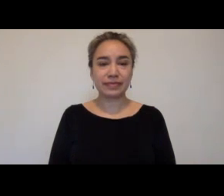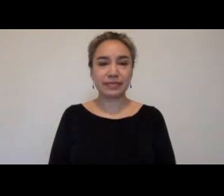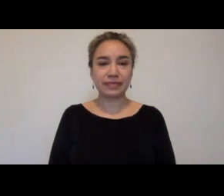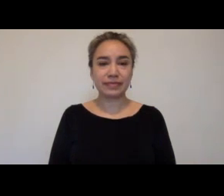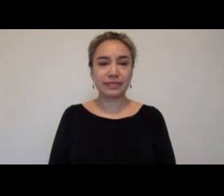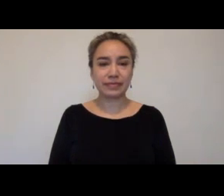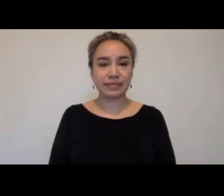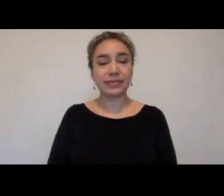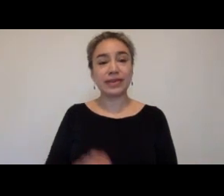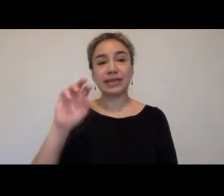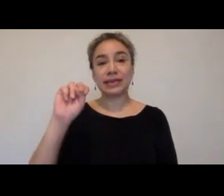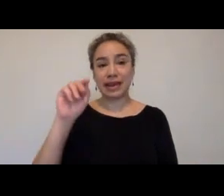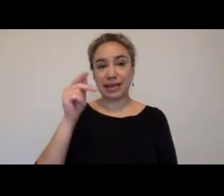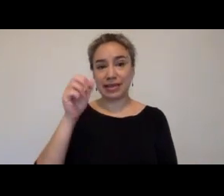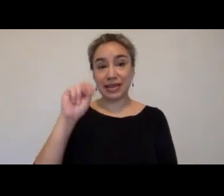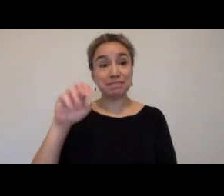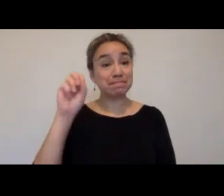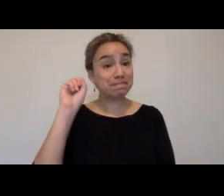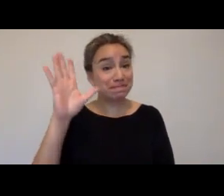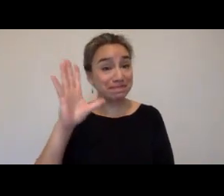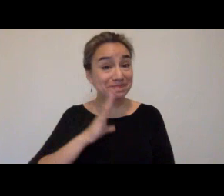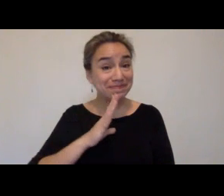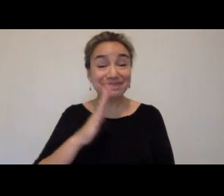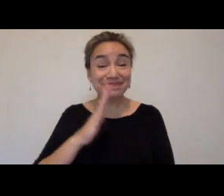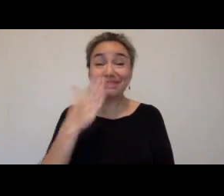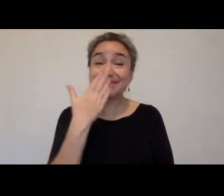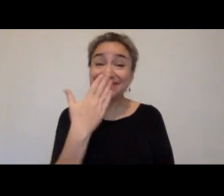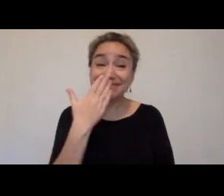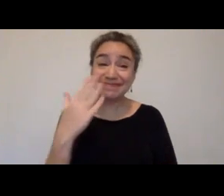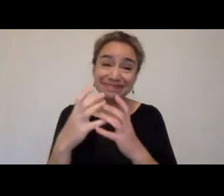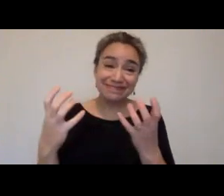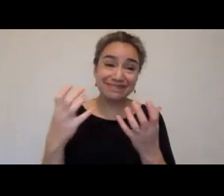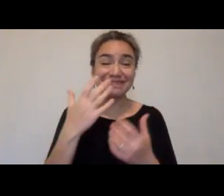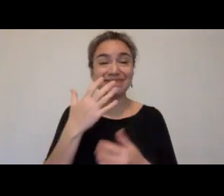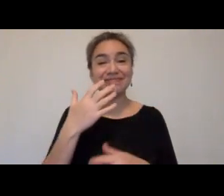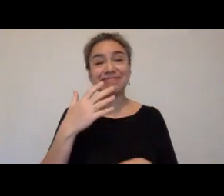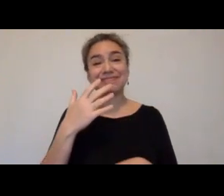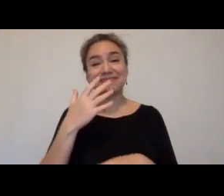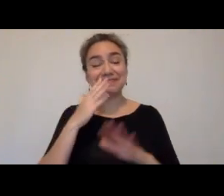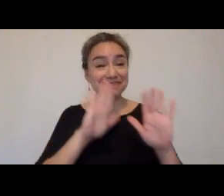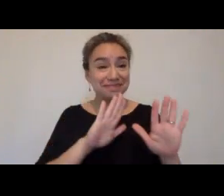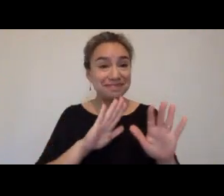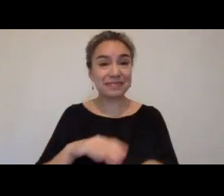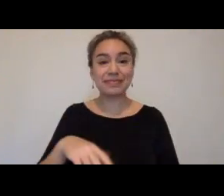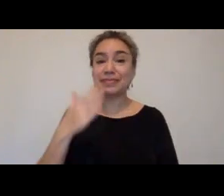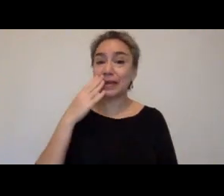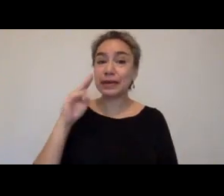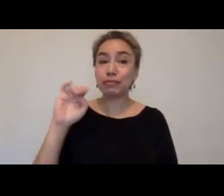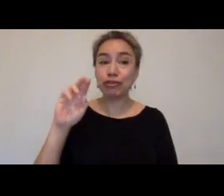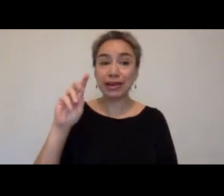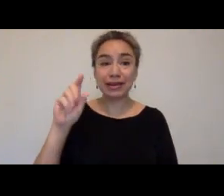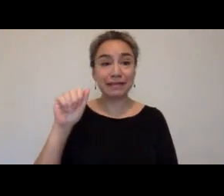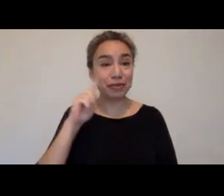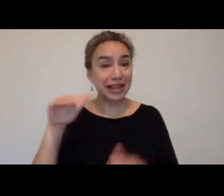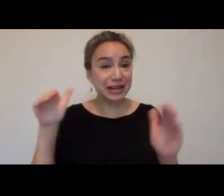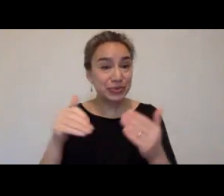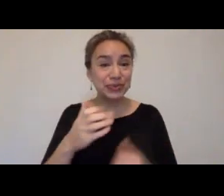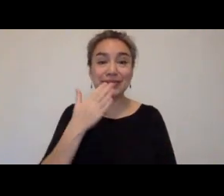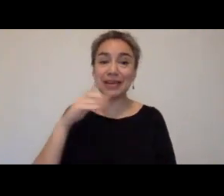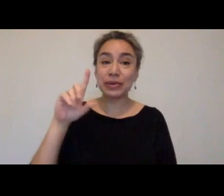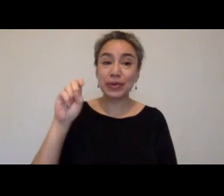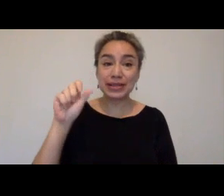All right. Thanks, Savi. That was great. And thanks, Miranda, for the introduction. And thanks to the LSA for